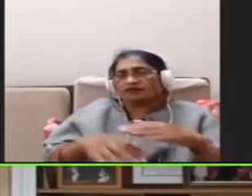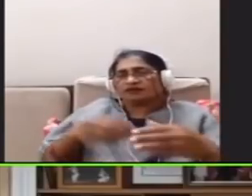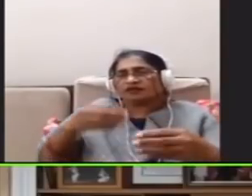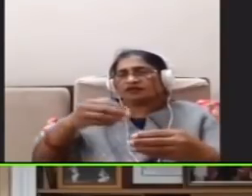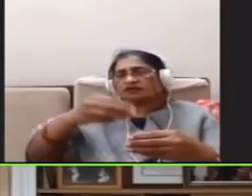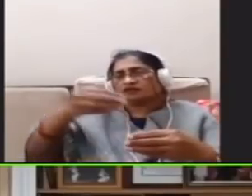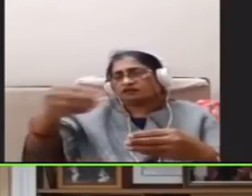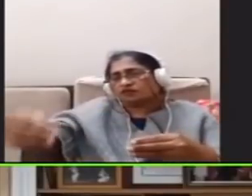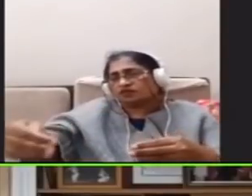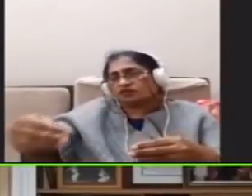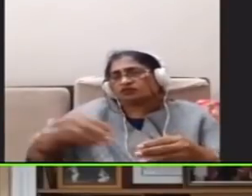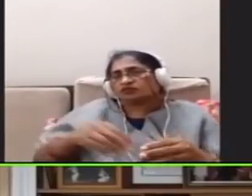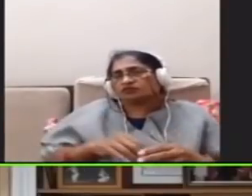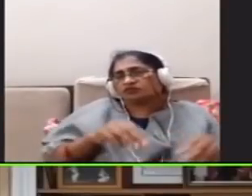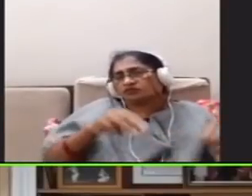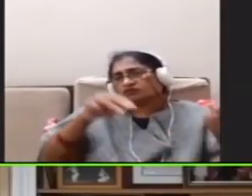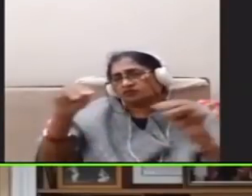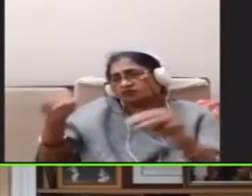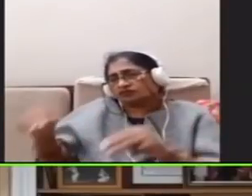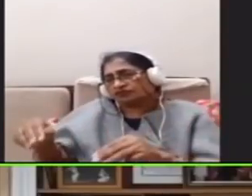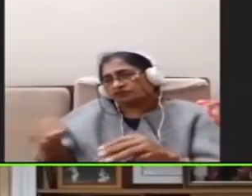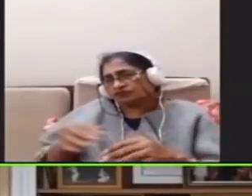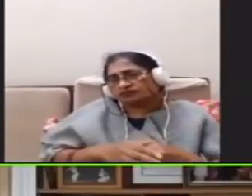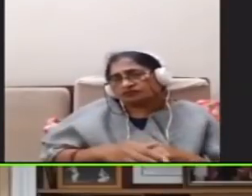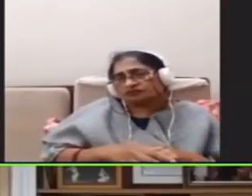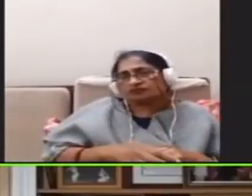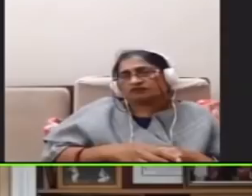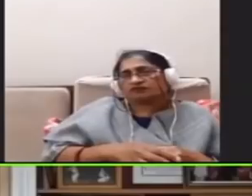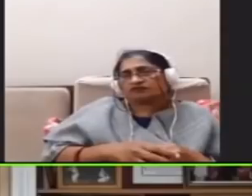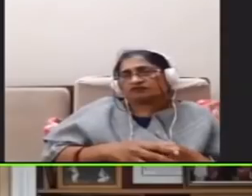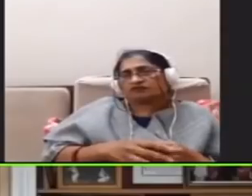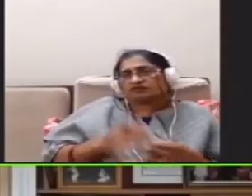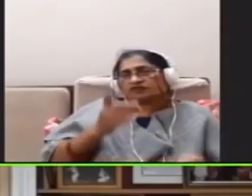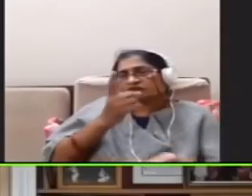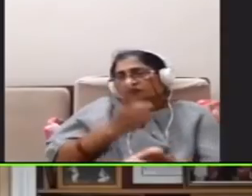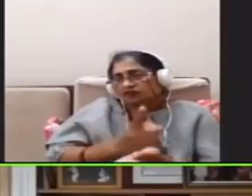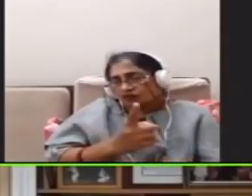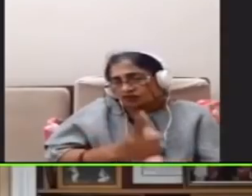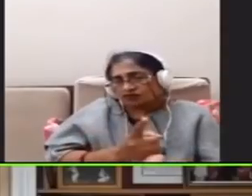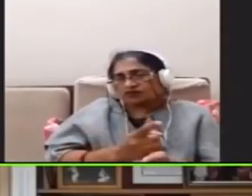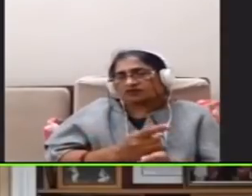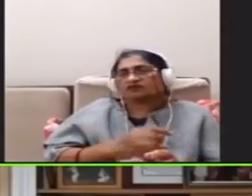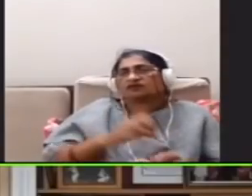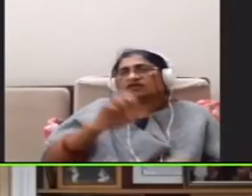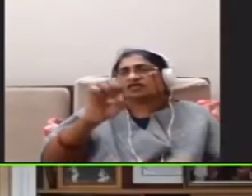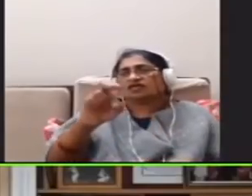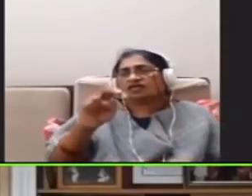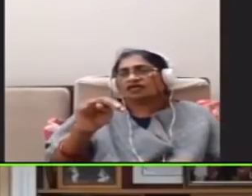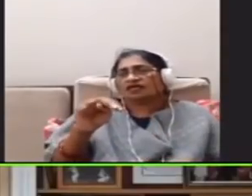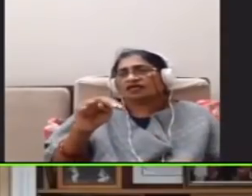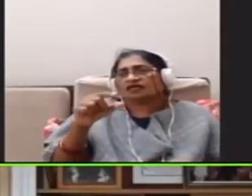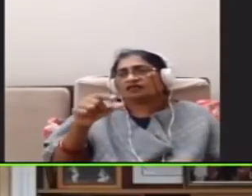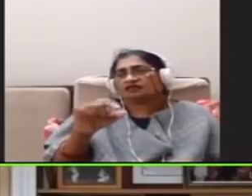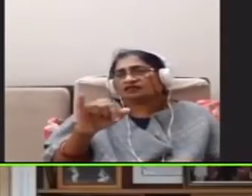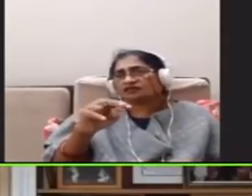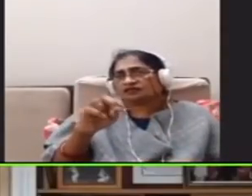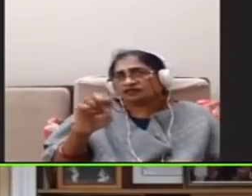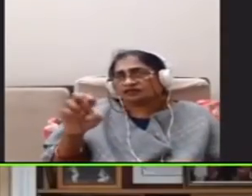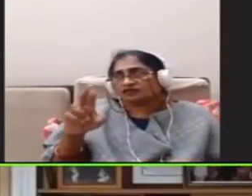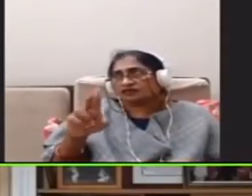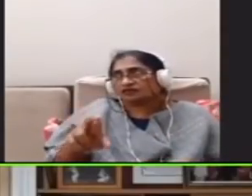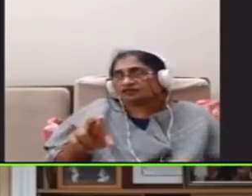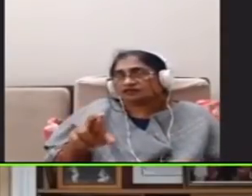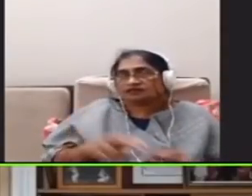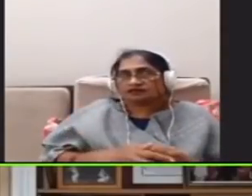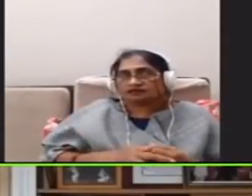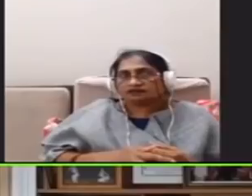proud to say that some of them are doctors, engineers, you know. So I think I look at them just like ourselves